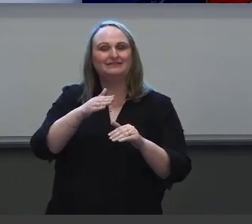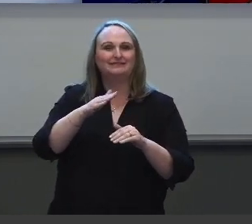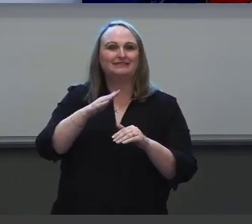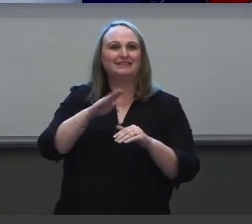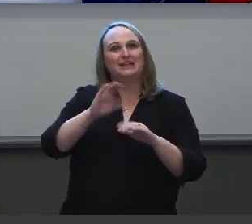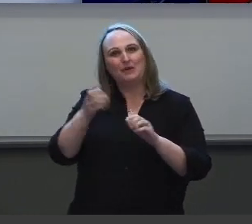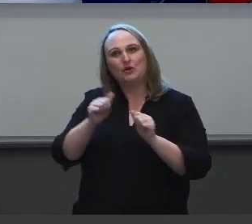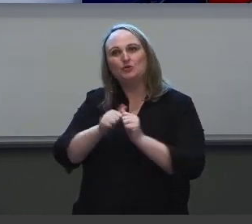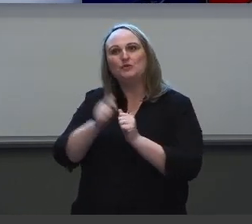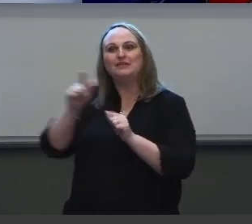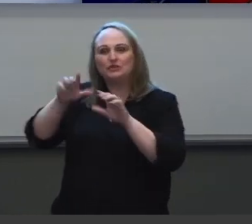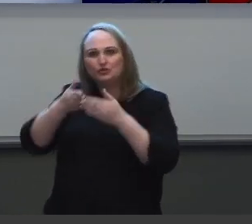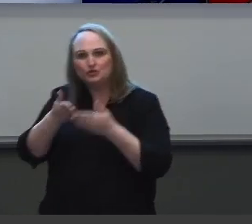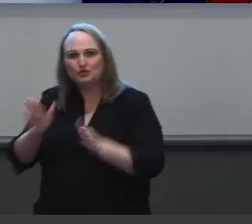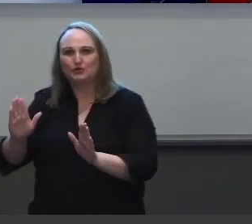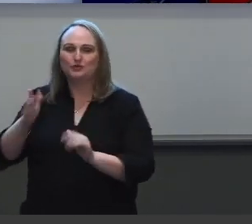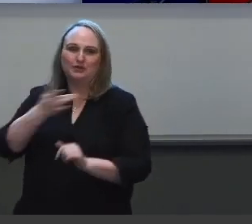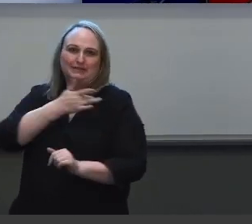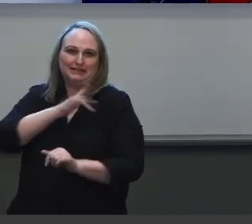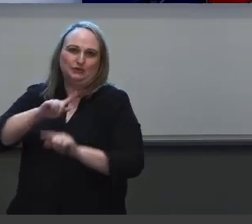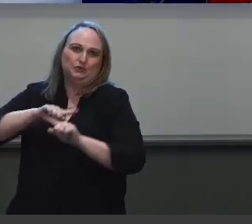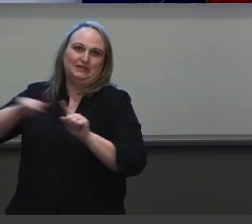sensory difference subtype.